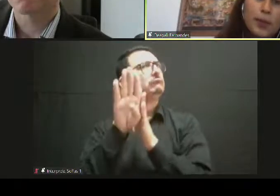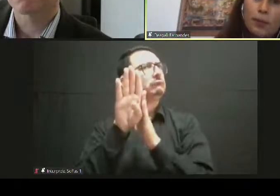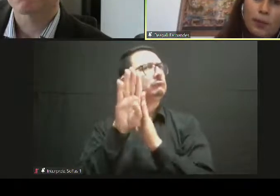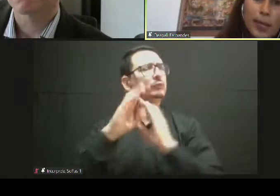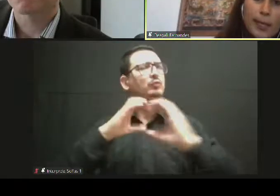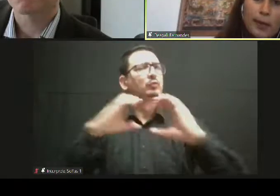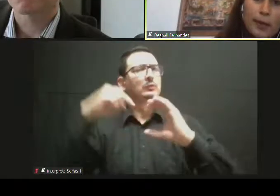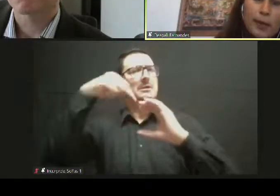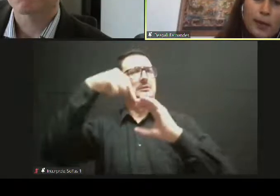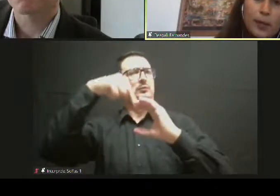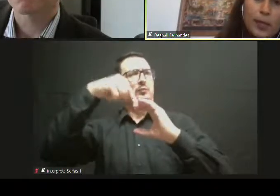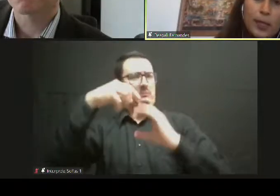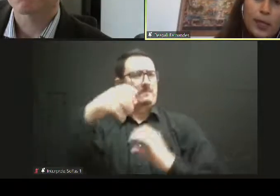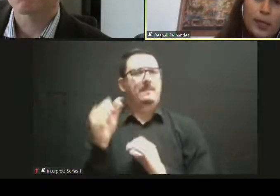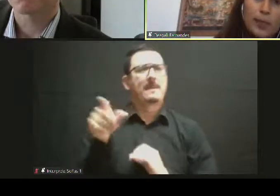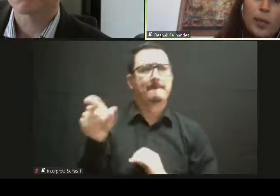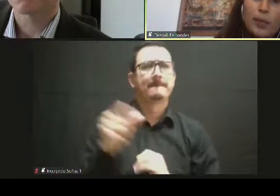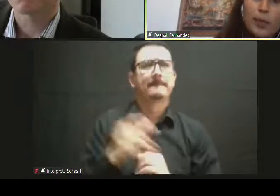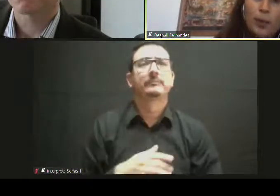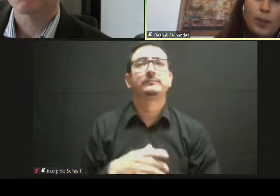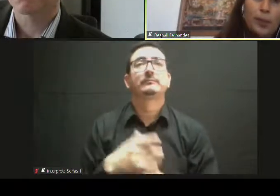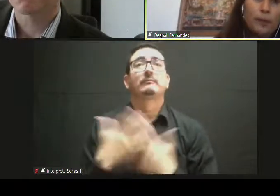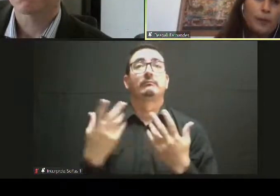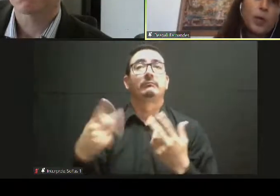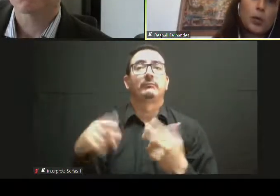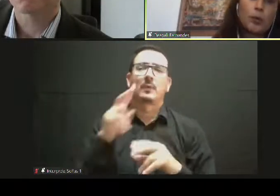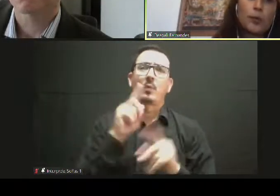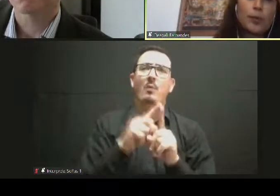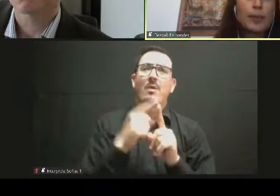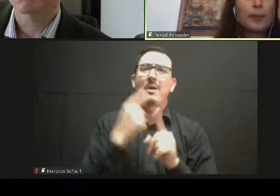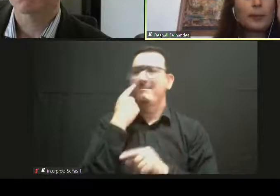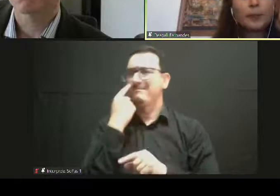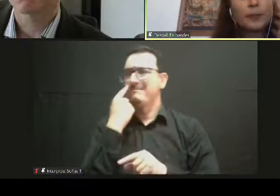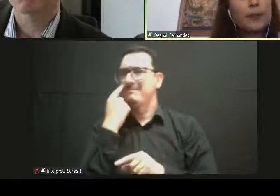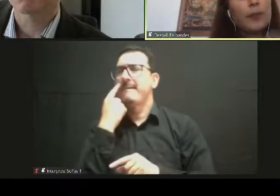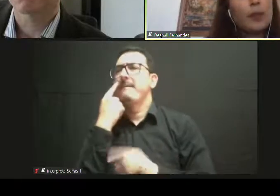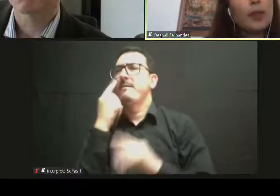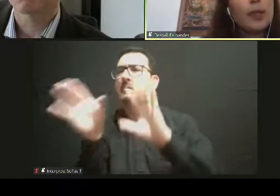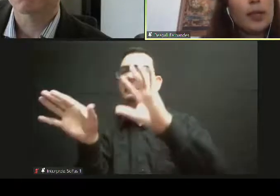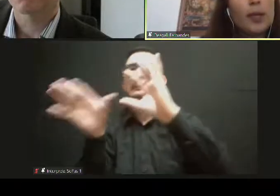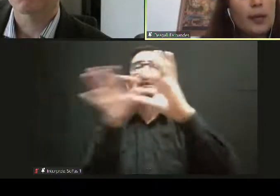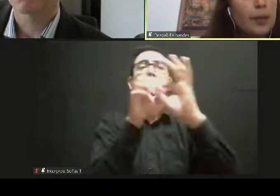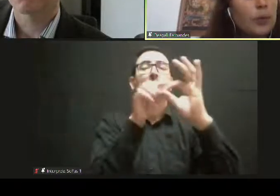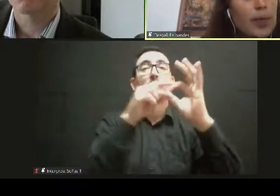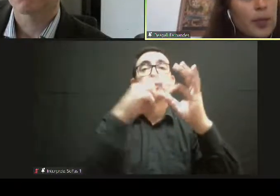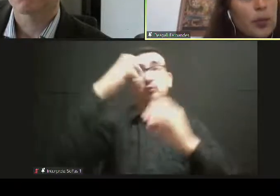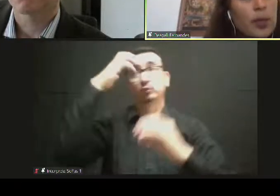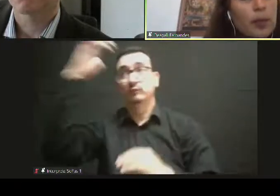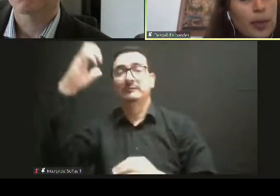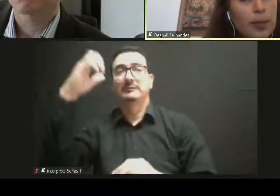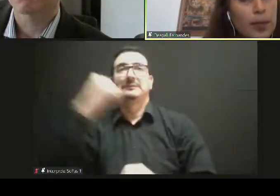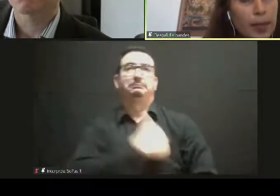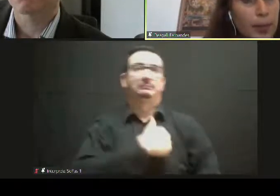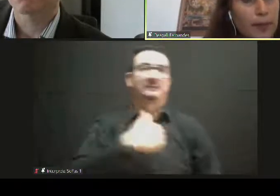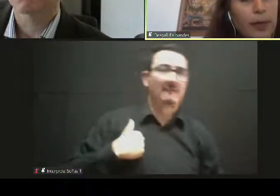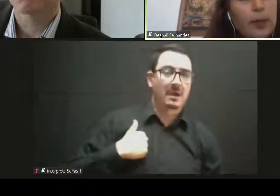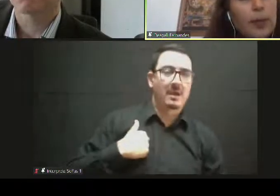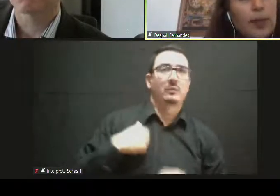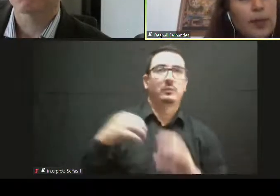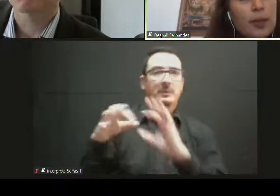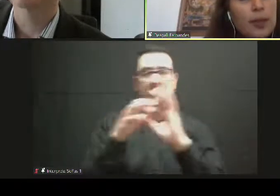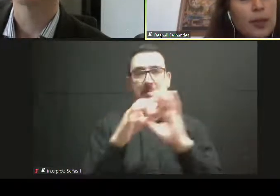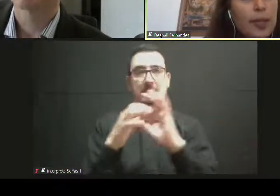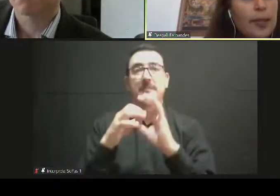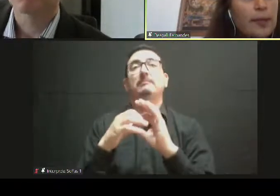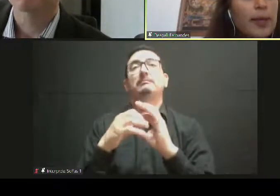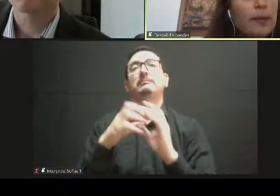this, Mali and the Democratic Republic of Congo, for instance. I think Rupa spoke a lot about the enabling environment,